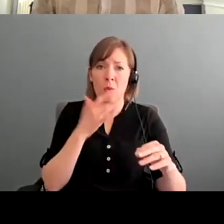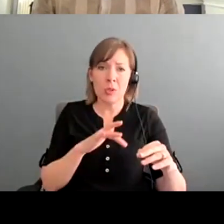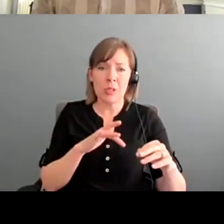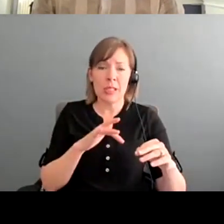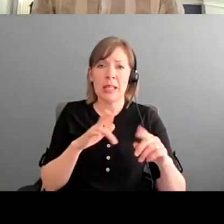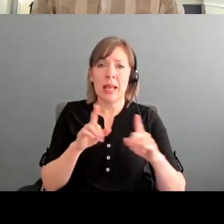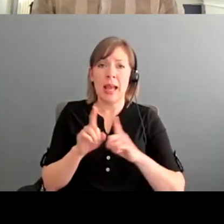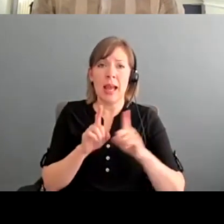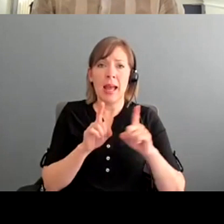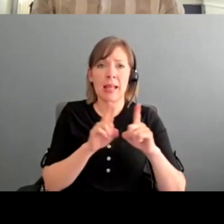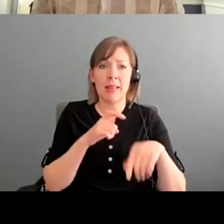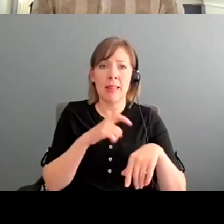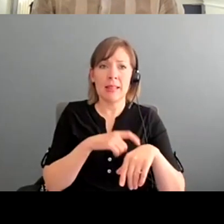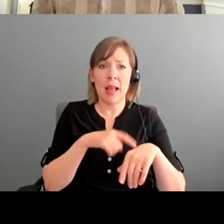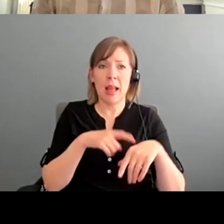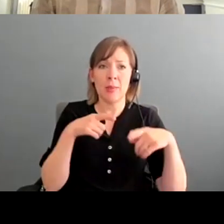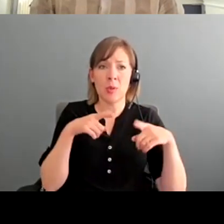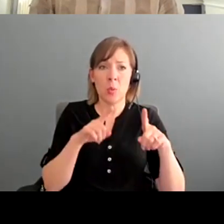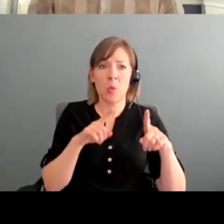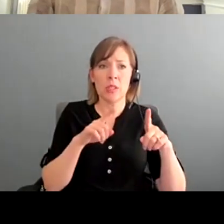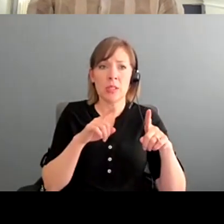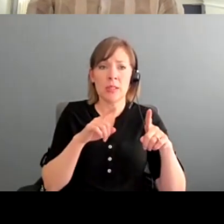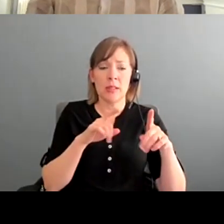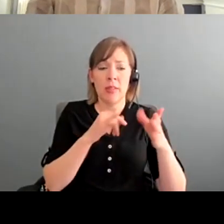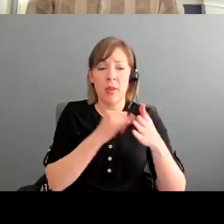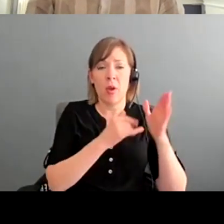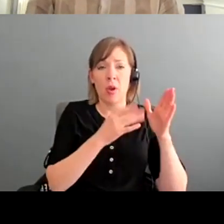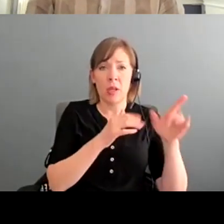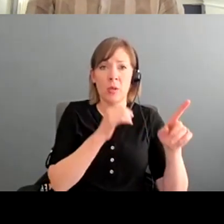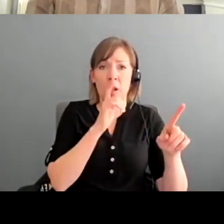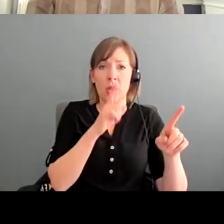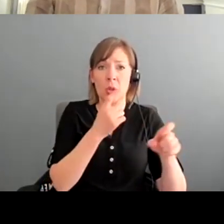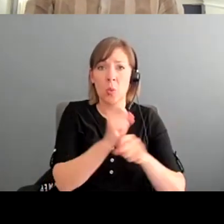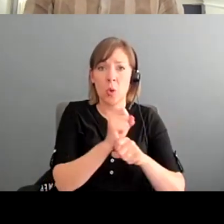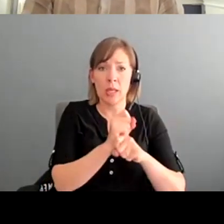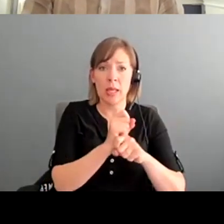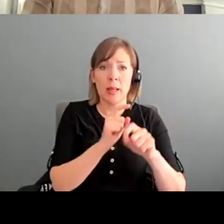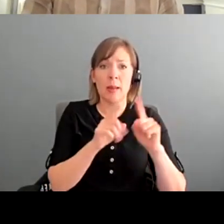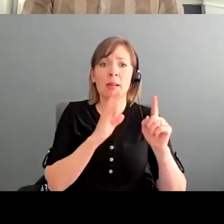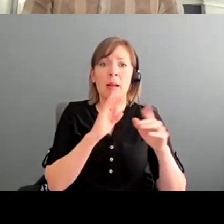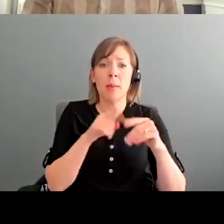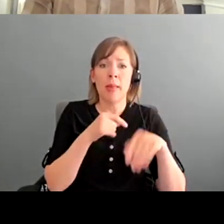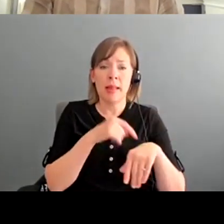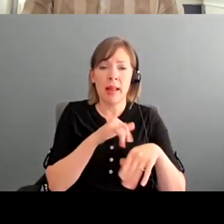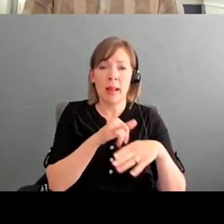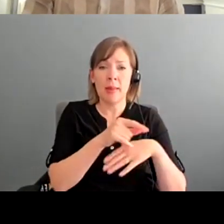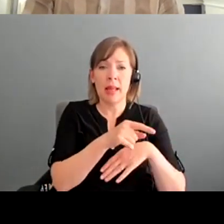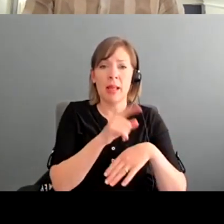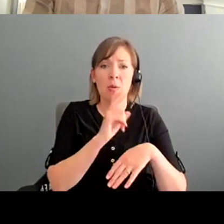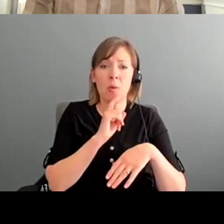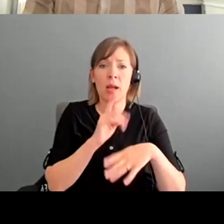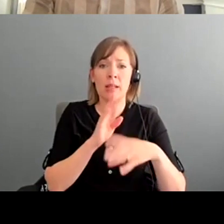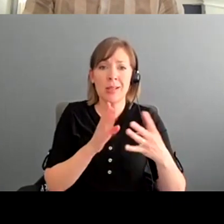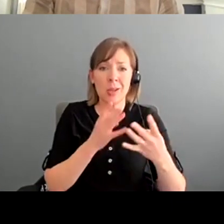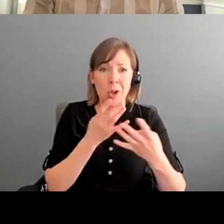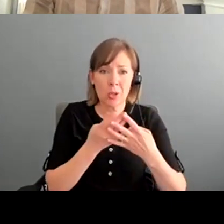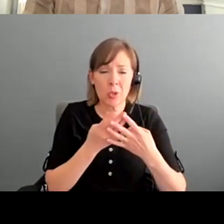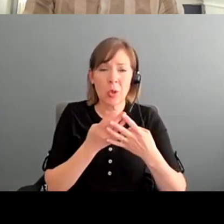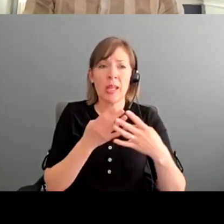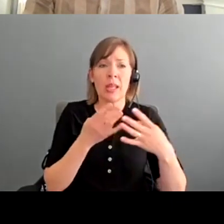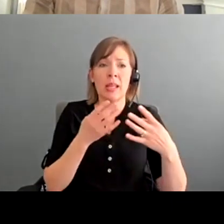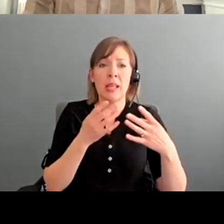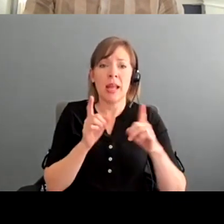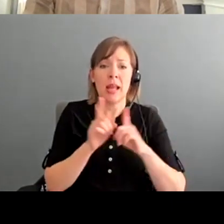as the times in which, Tosquelles was not just working, but I'm talking about the times that he was incarcerated, as